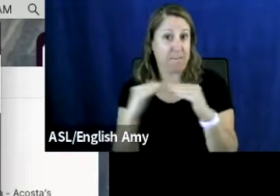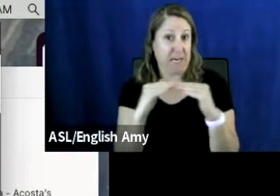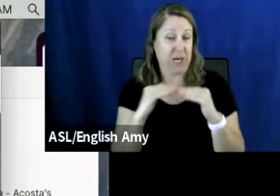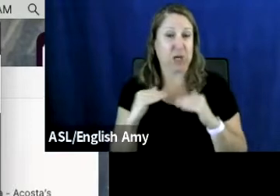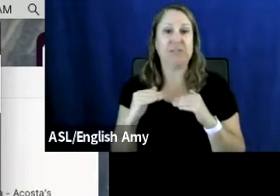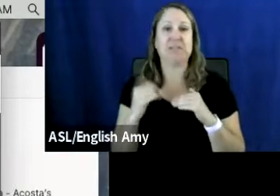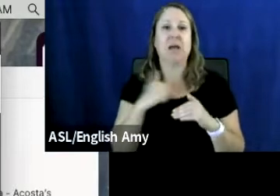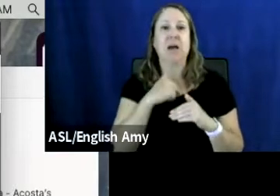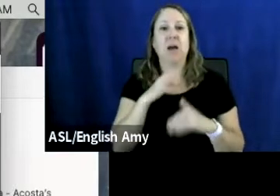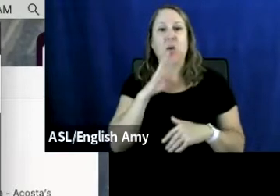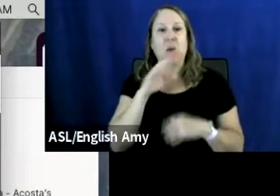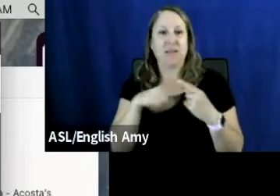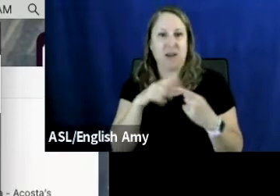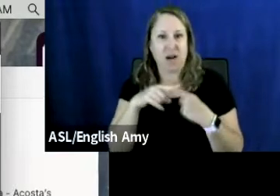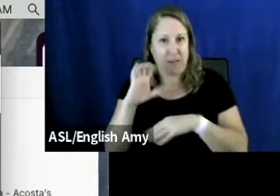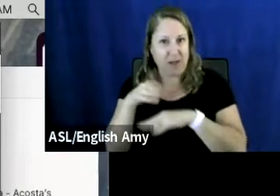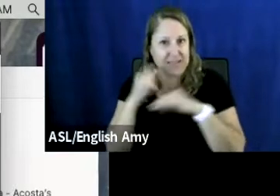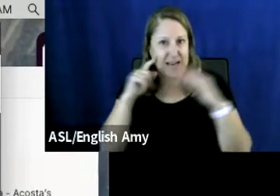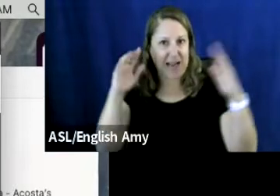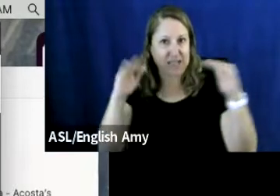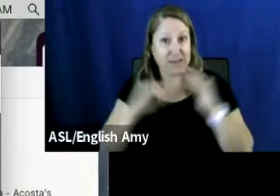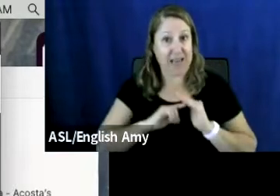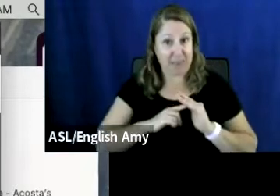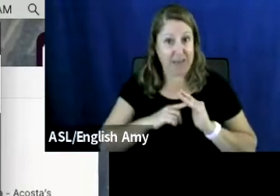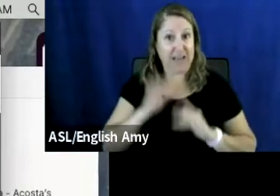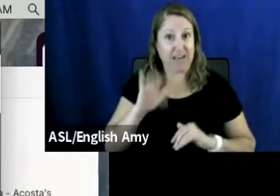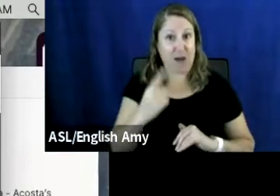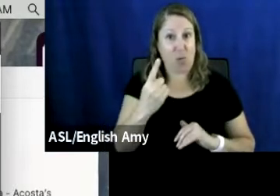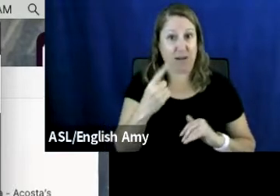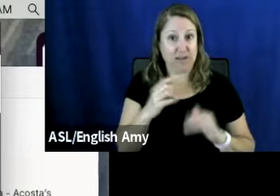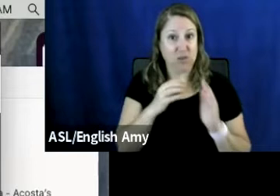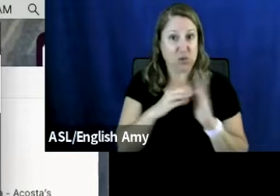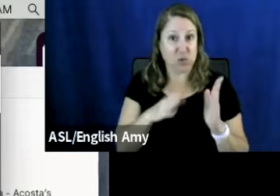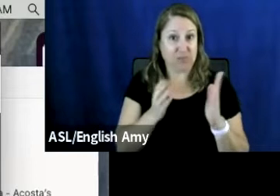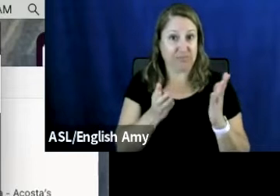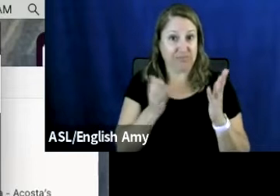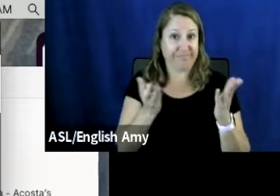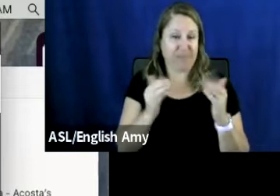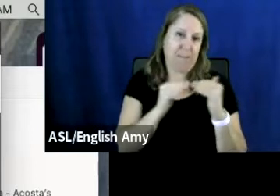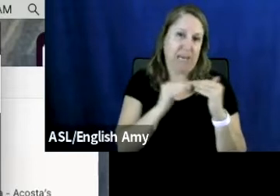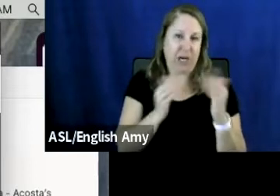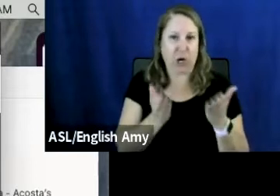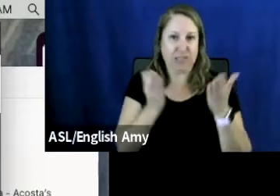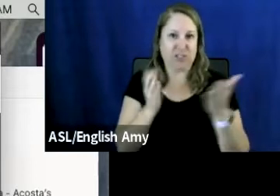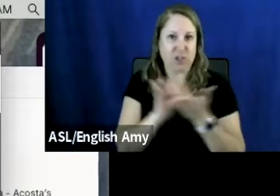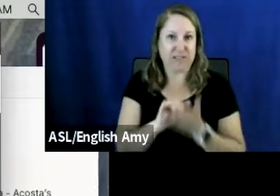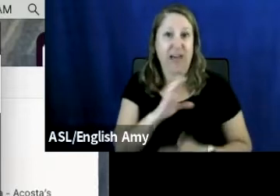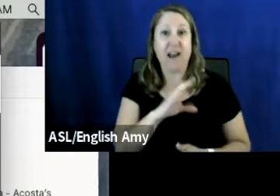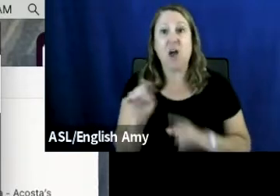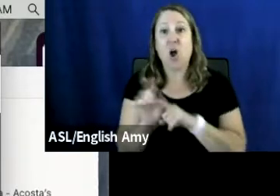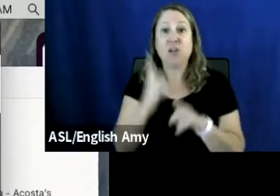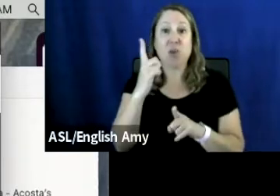for learning. Setting expectations at the front was offered by one of her peers. And then also one of the peers